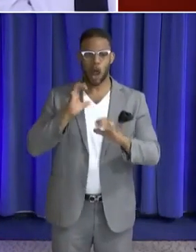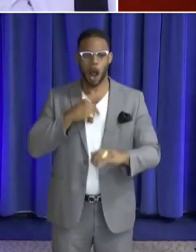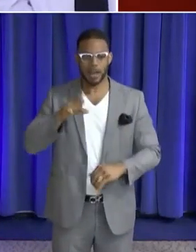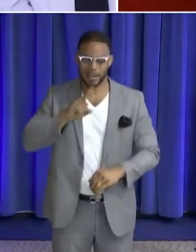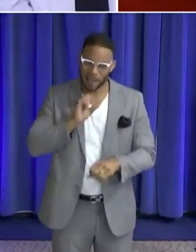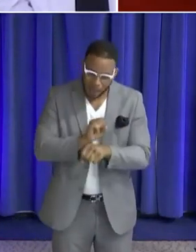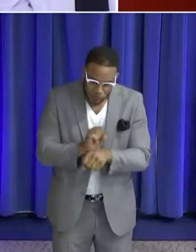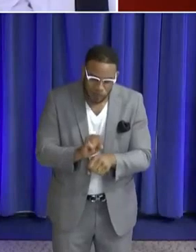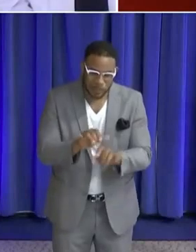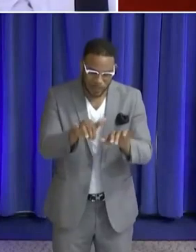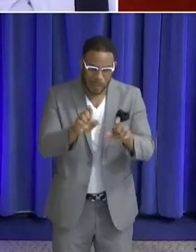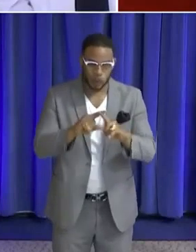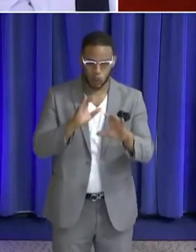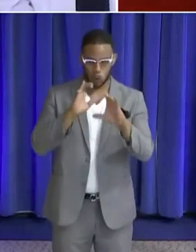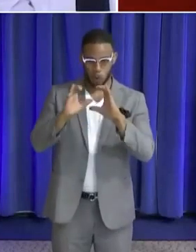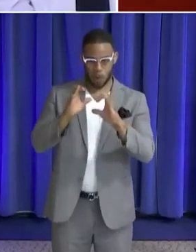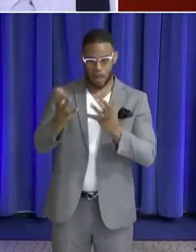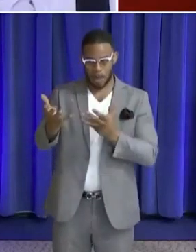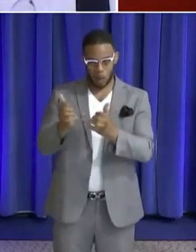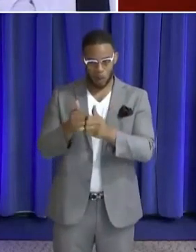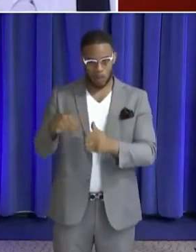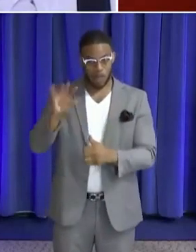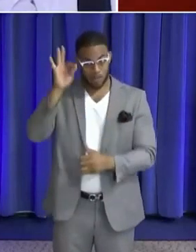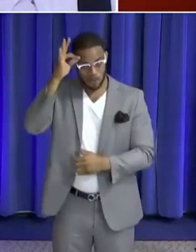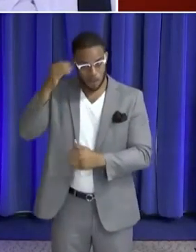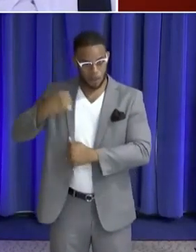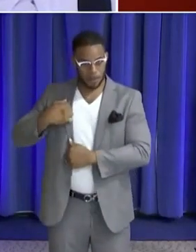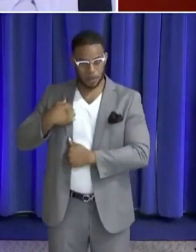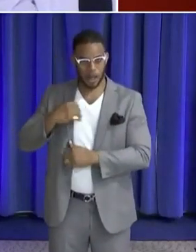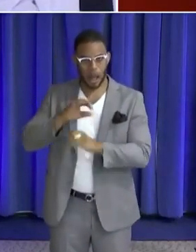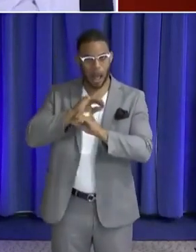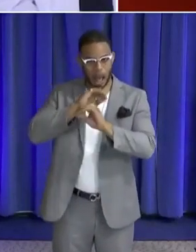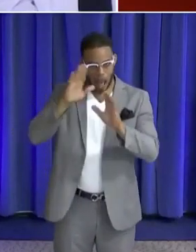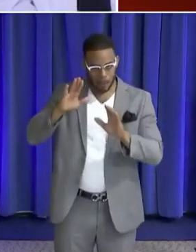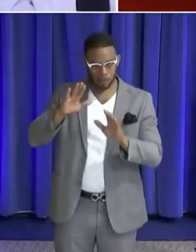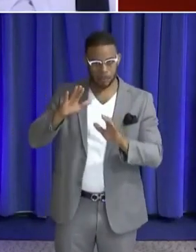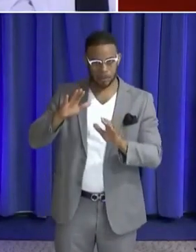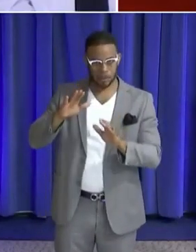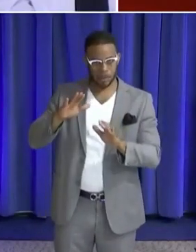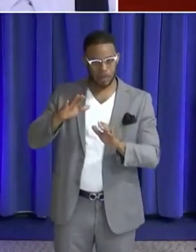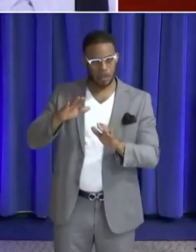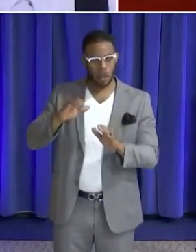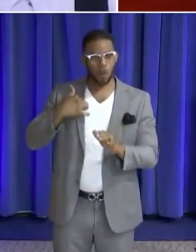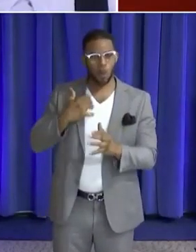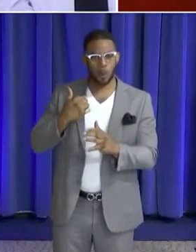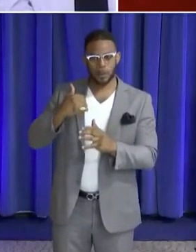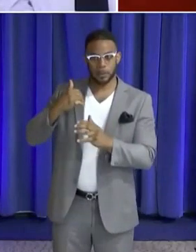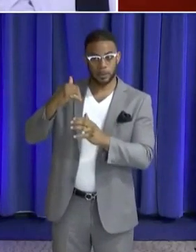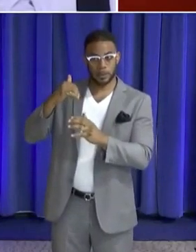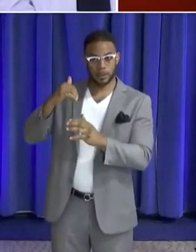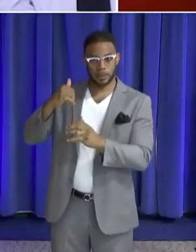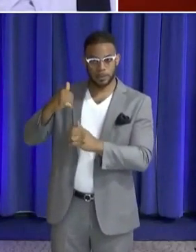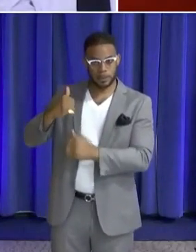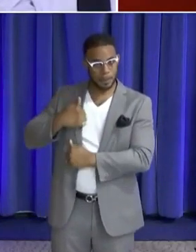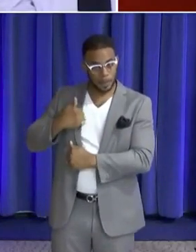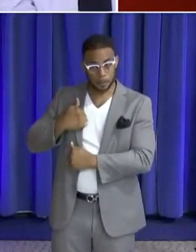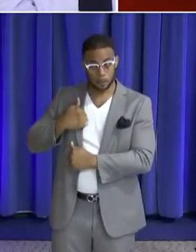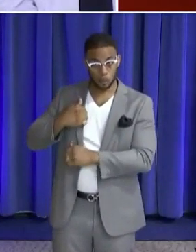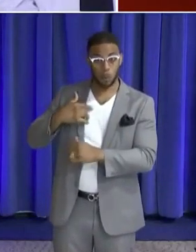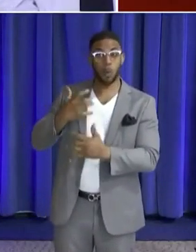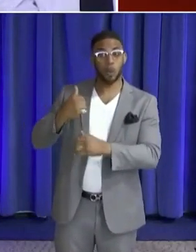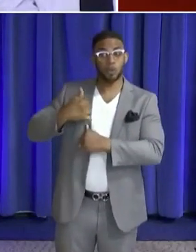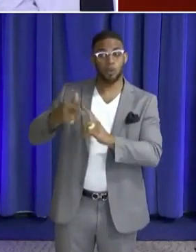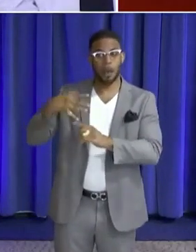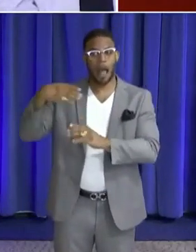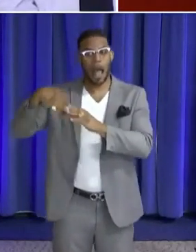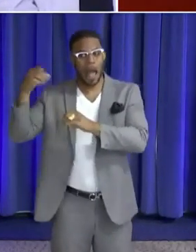absolutely, and to communicate, obviously, the very first thing is we want the military, we want troops from out of